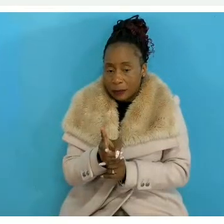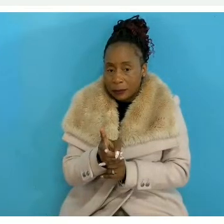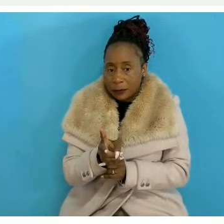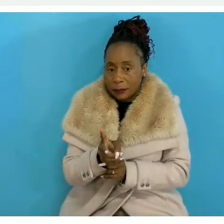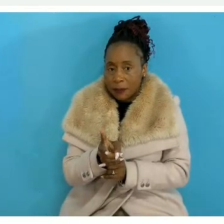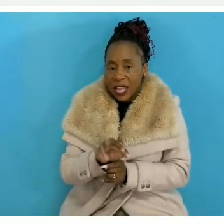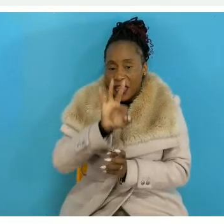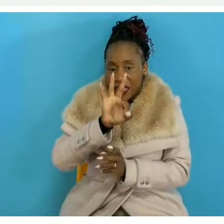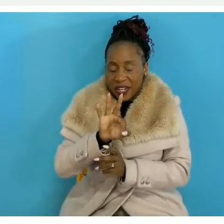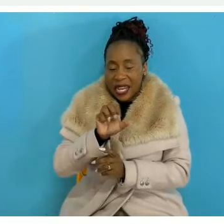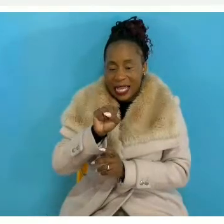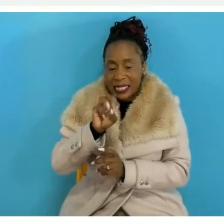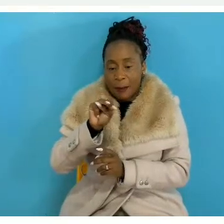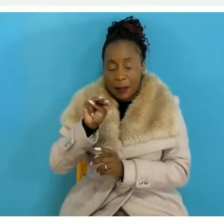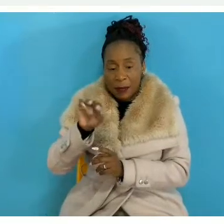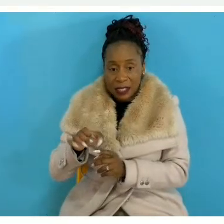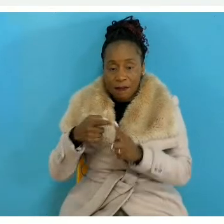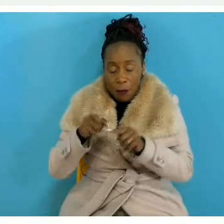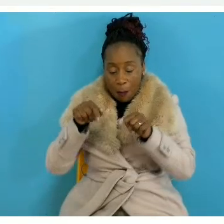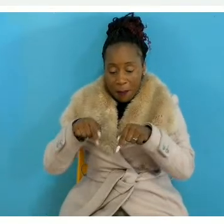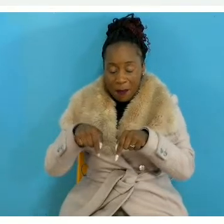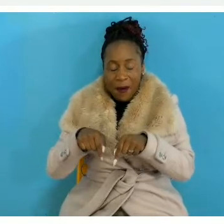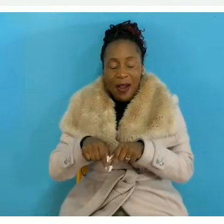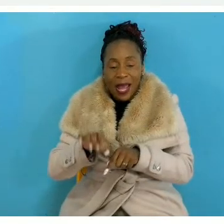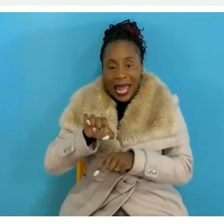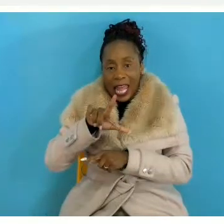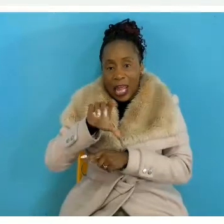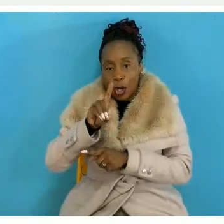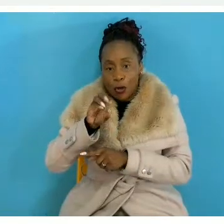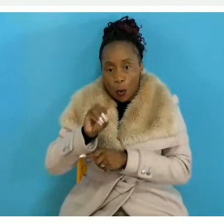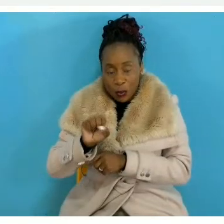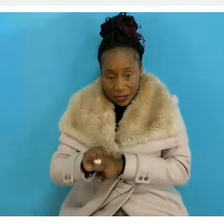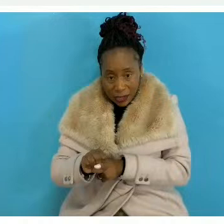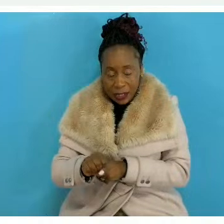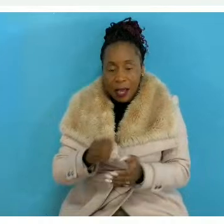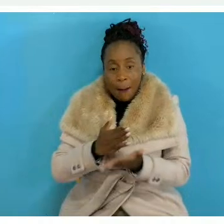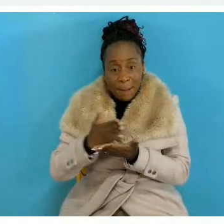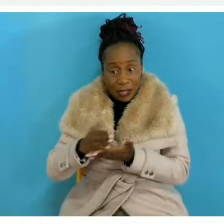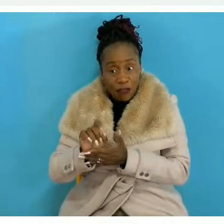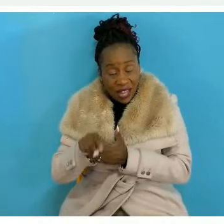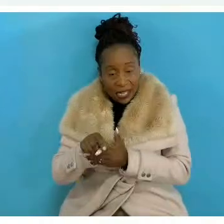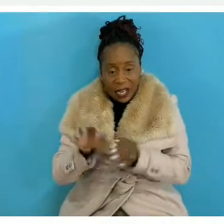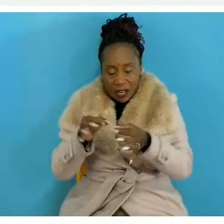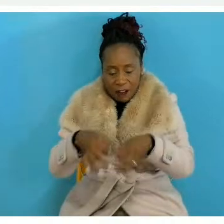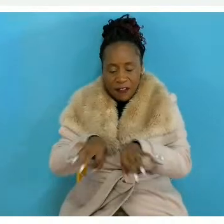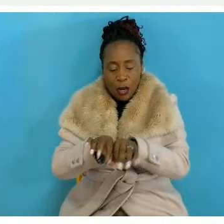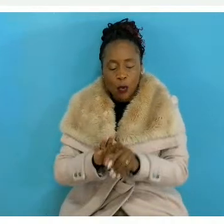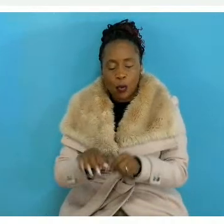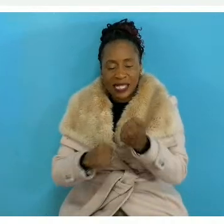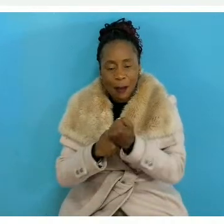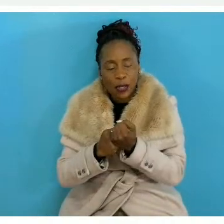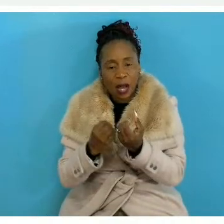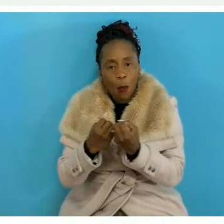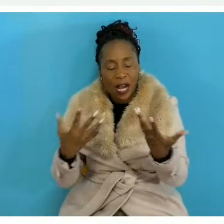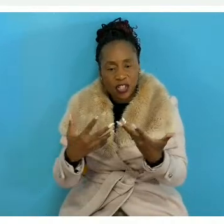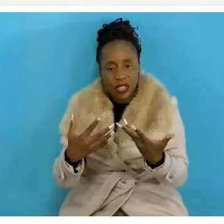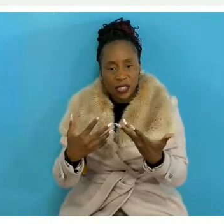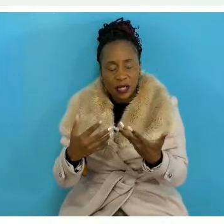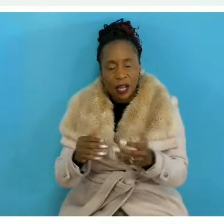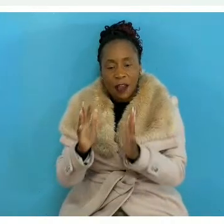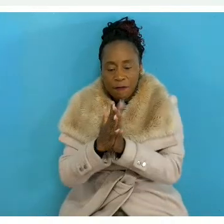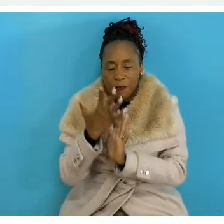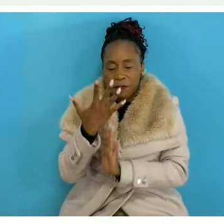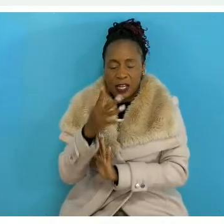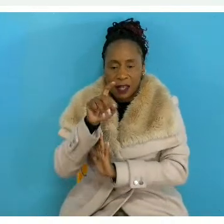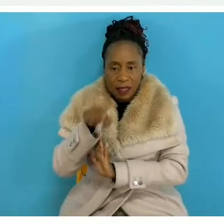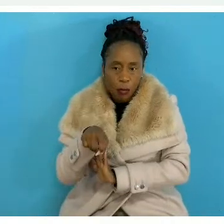3 SMMEs from Eldorado Park were also part of that, and the value of that support was